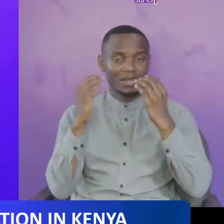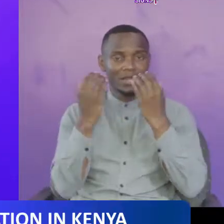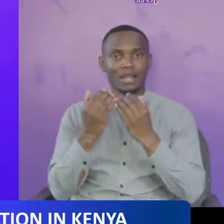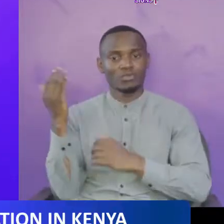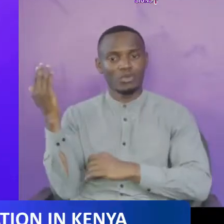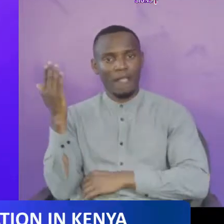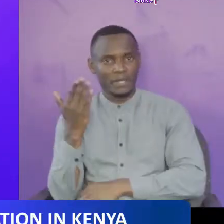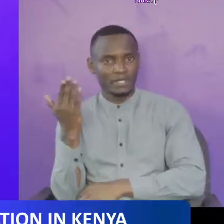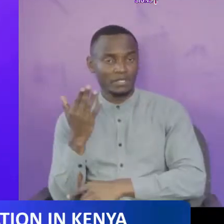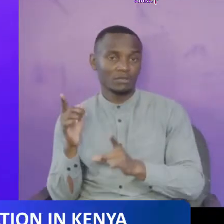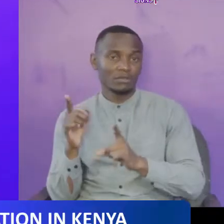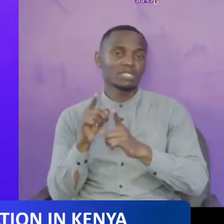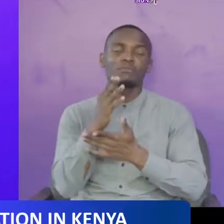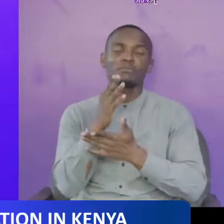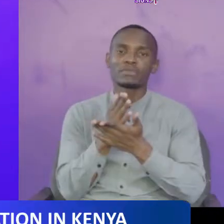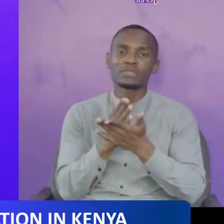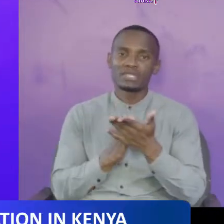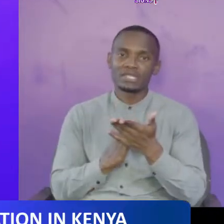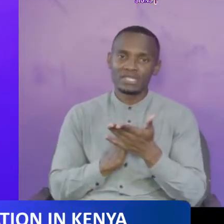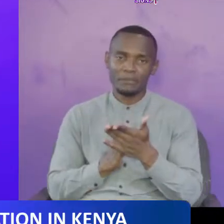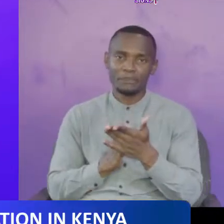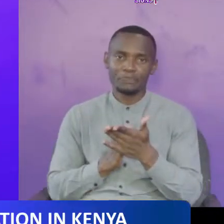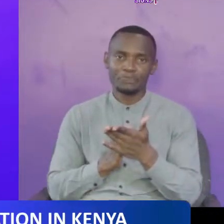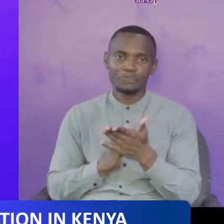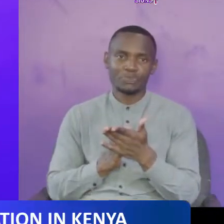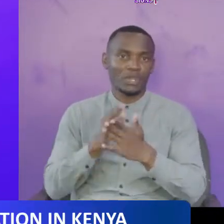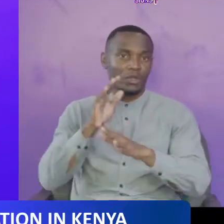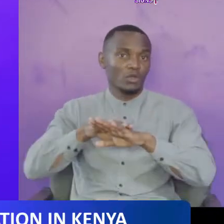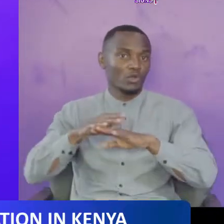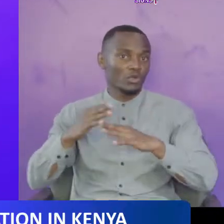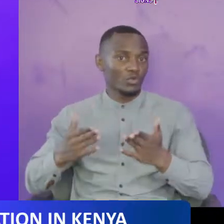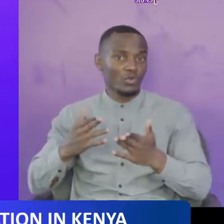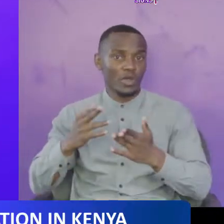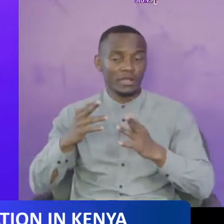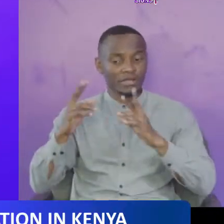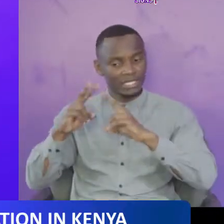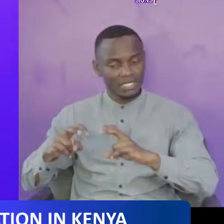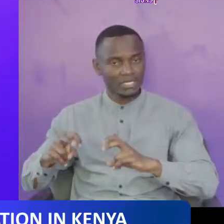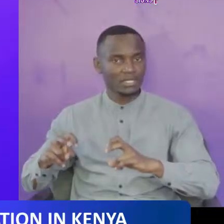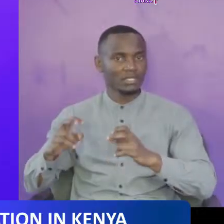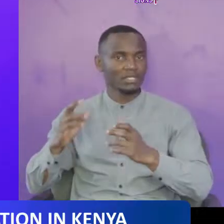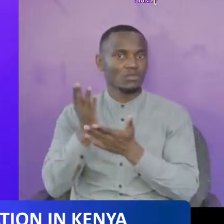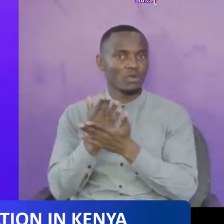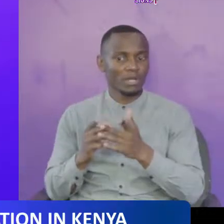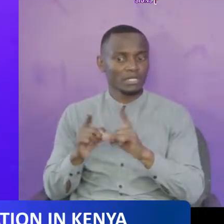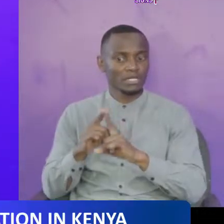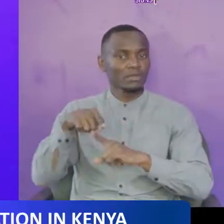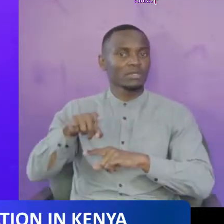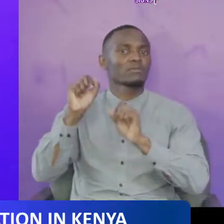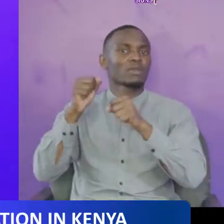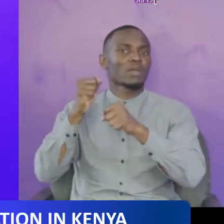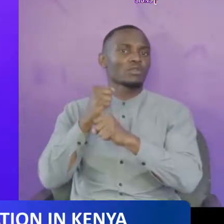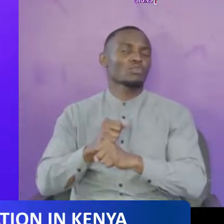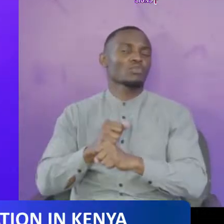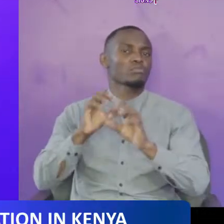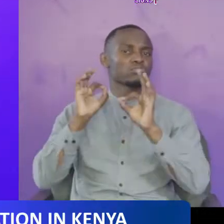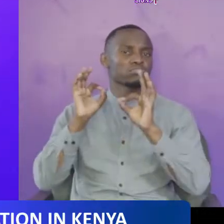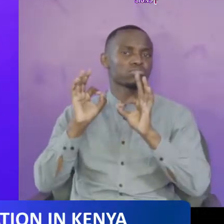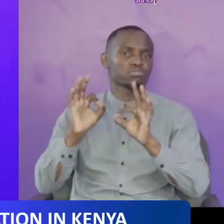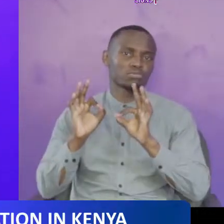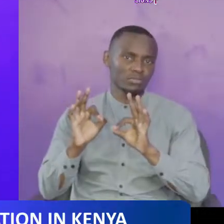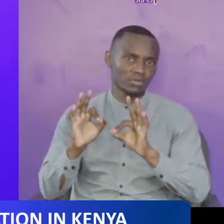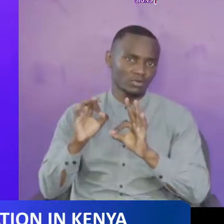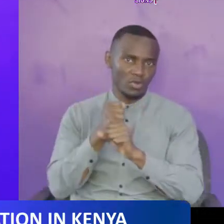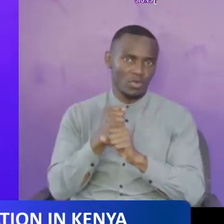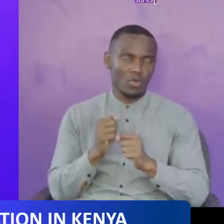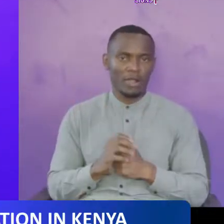thrive. There are some who will be good at the research part, and they'll do it and do a thorough job of it. So just letting everybody